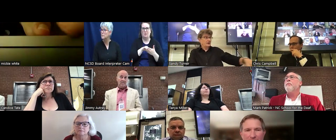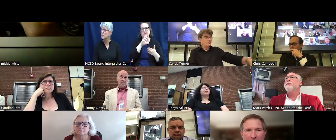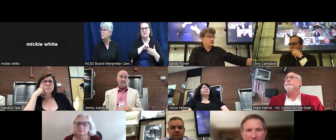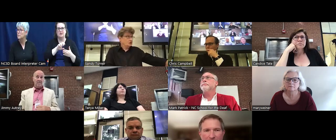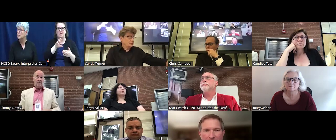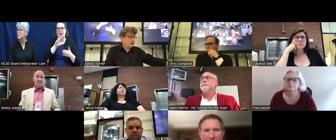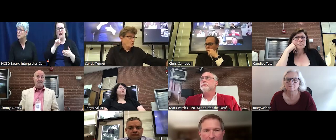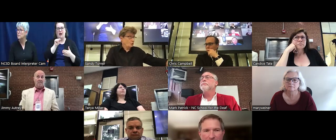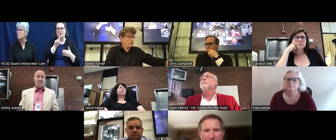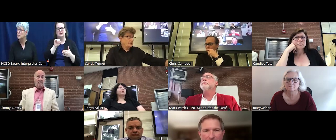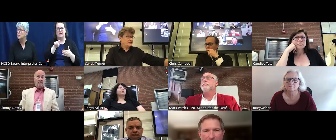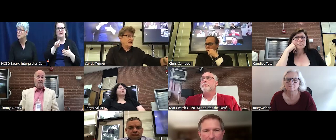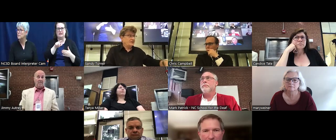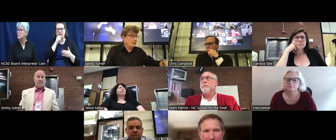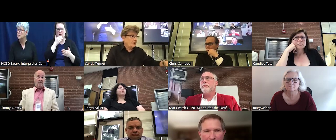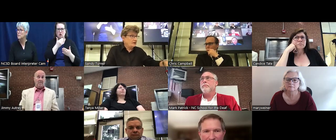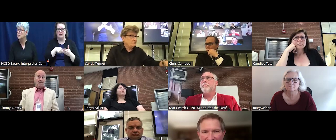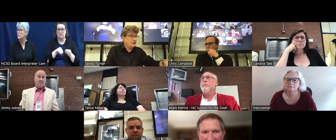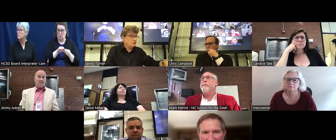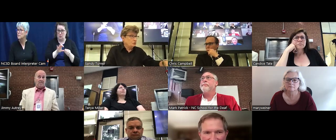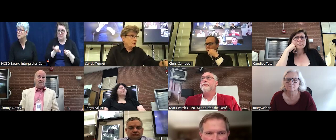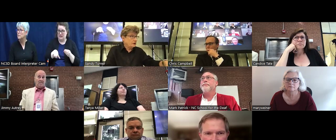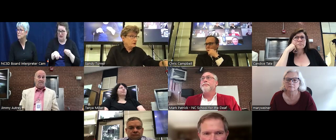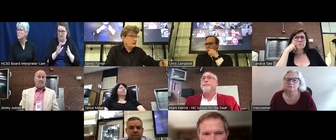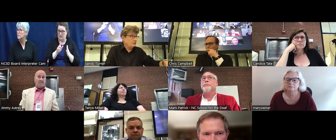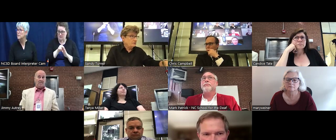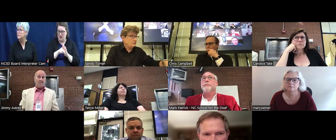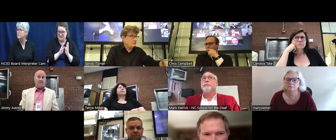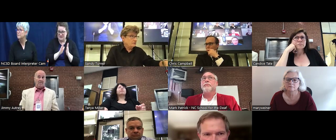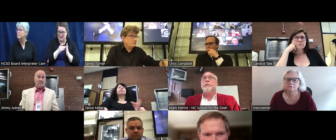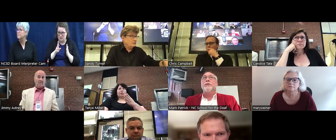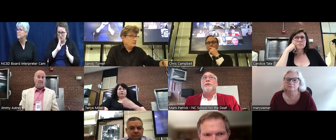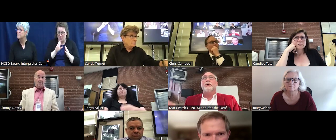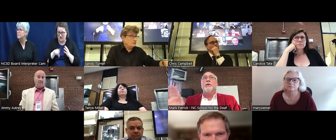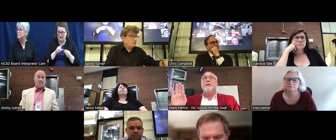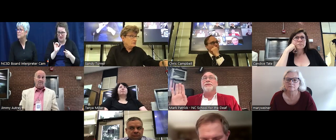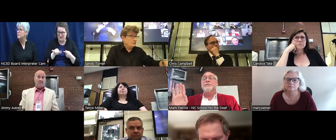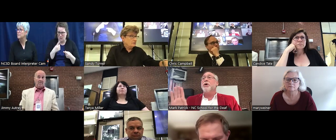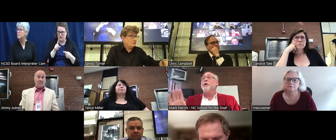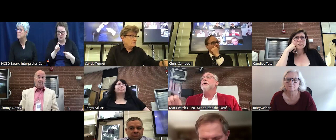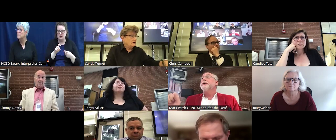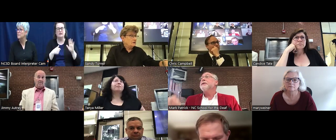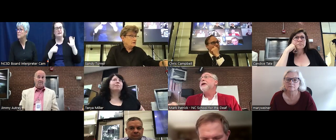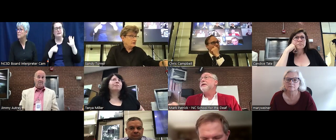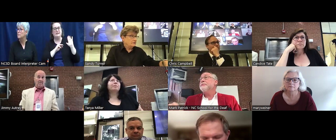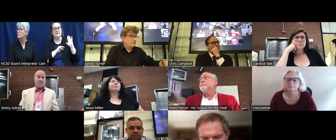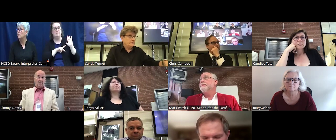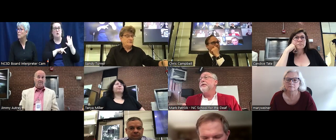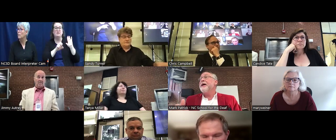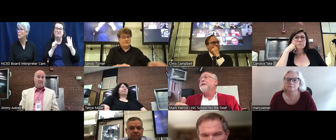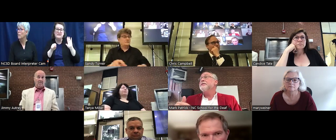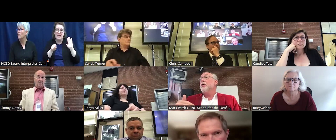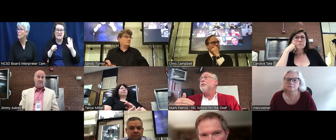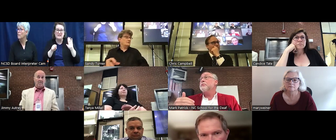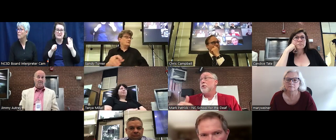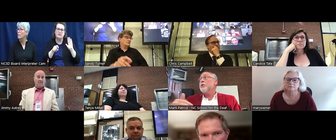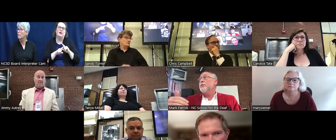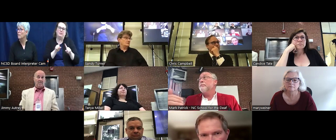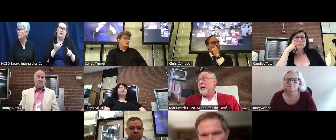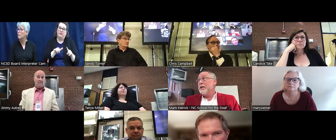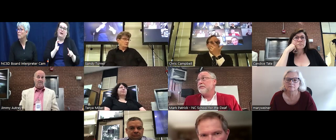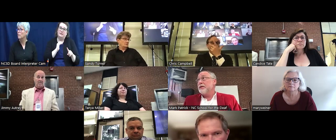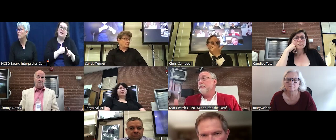and not much good anymore. Is that the policy manual we're talking about? And this is Mark. Yes, but that is our